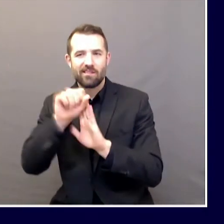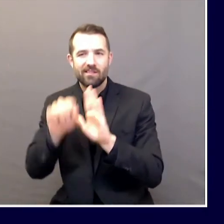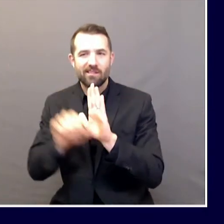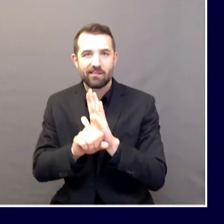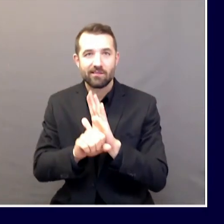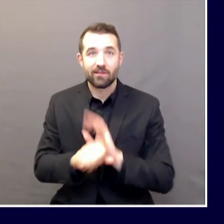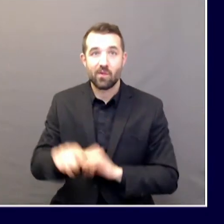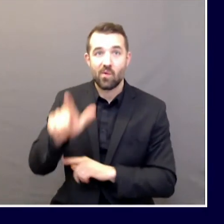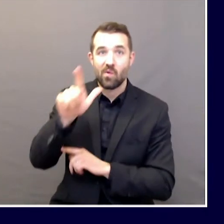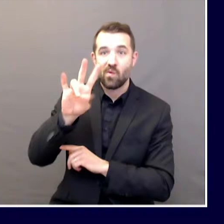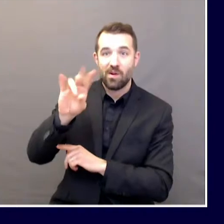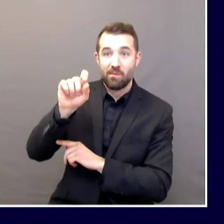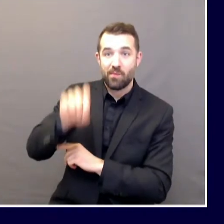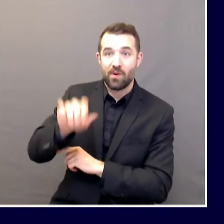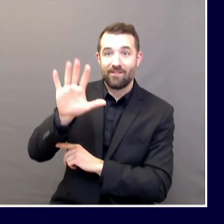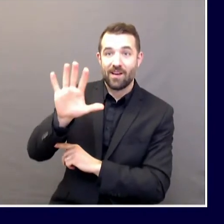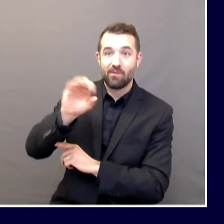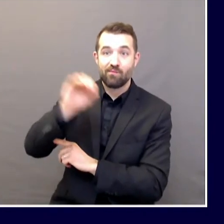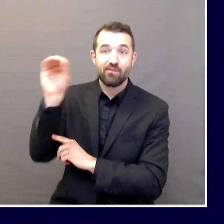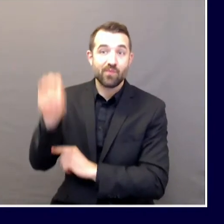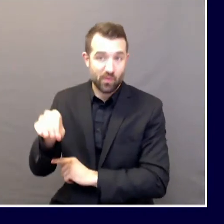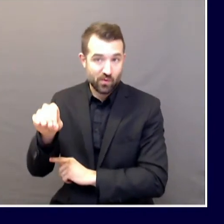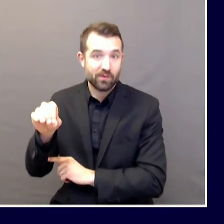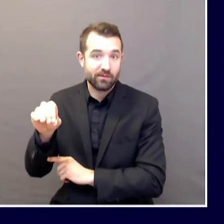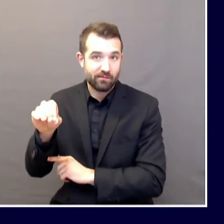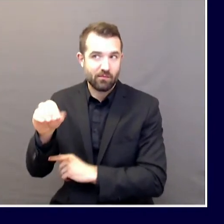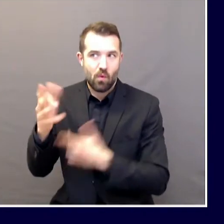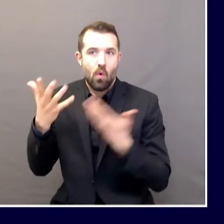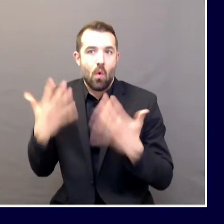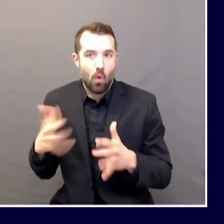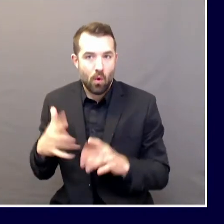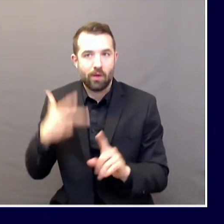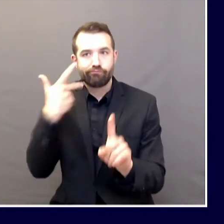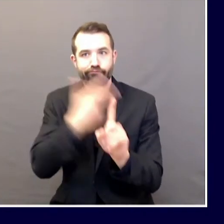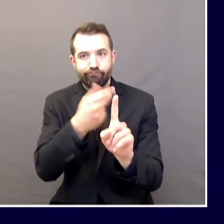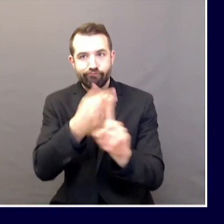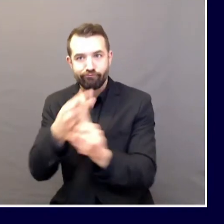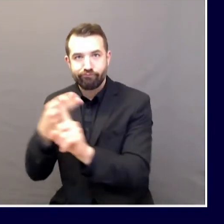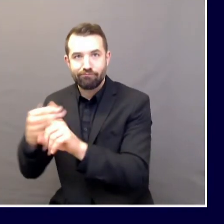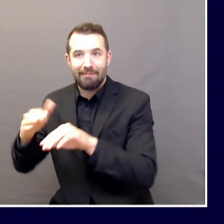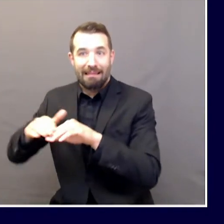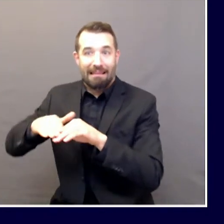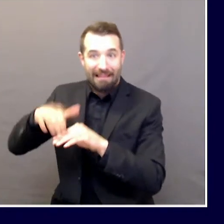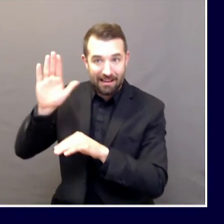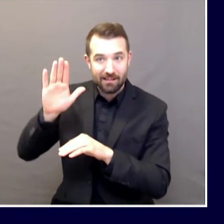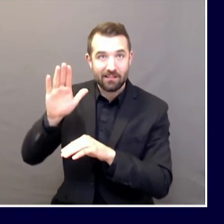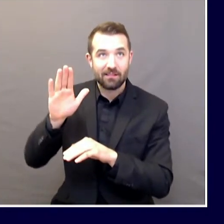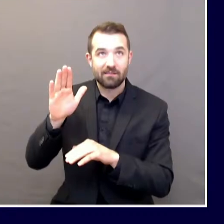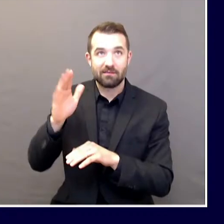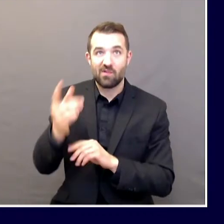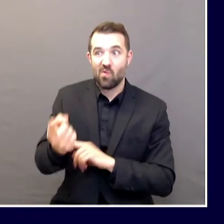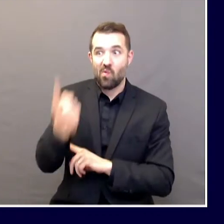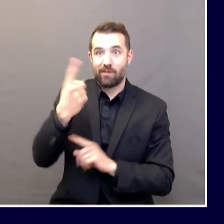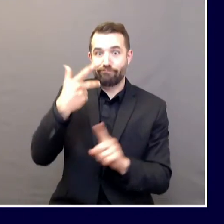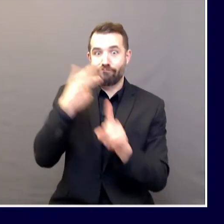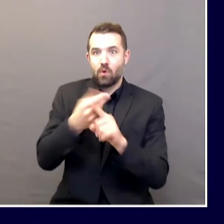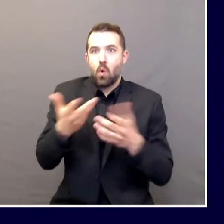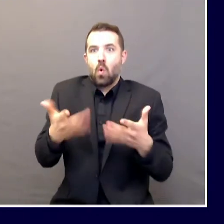27.5% of the state has received at least a first dose of COVID-19 vaccine, and